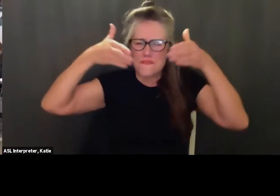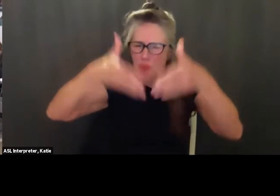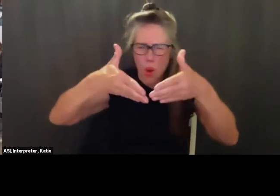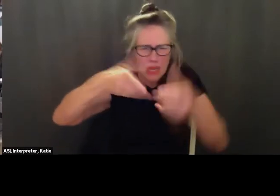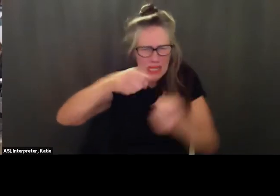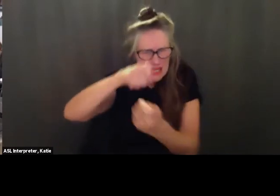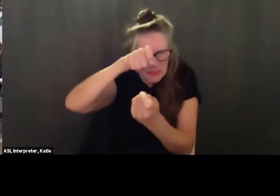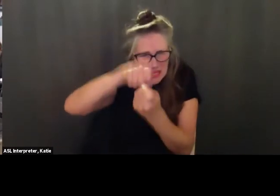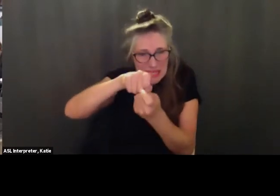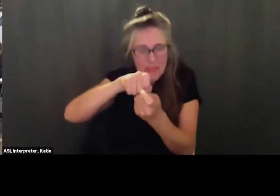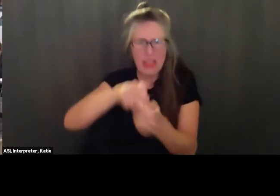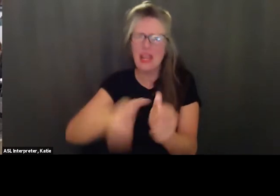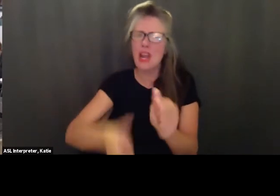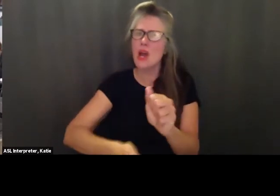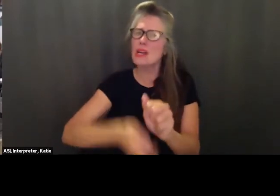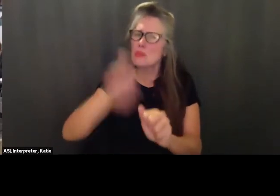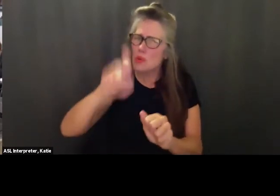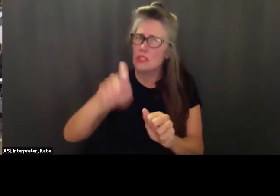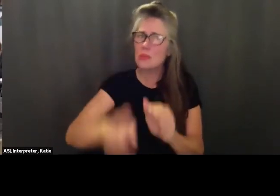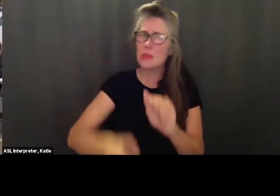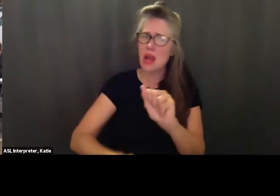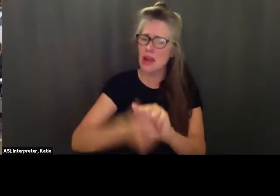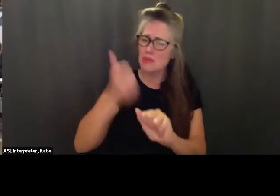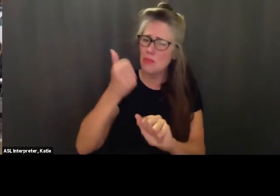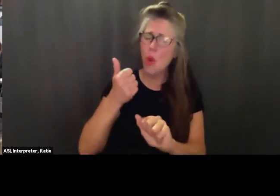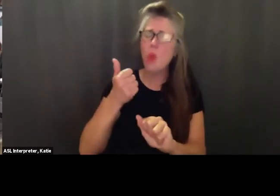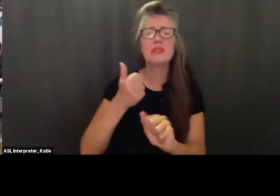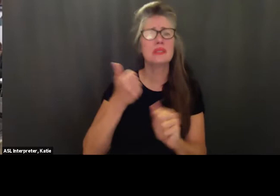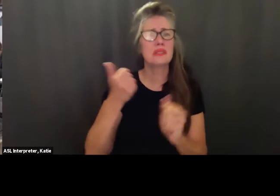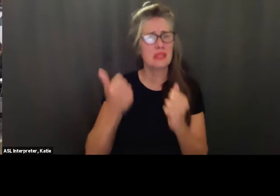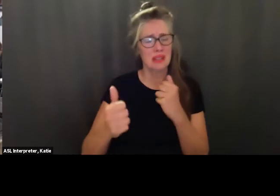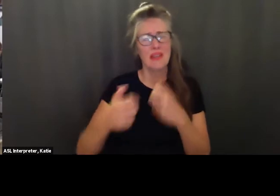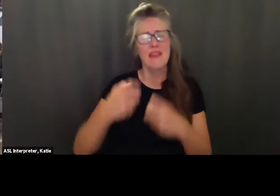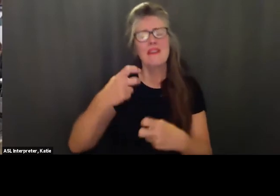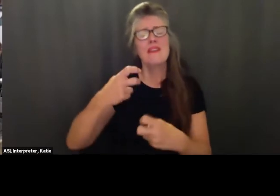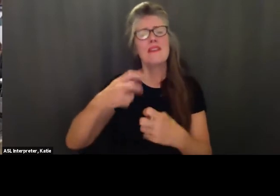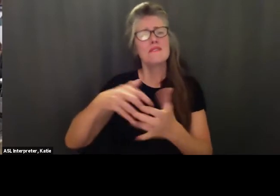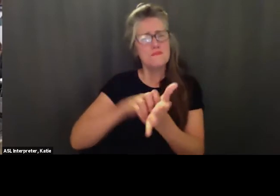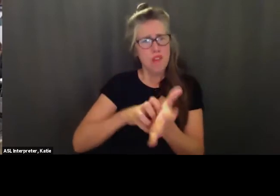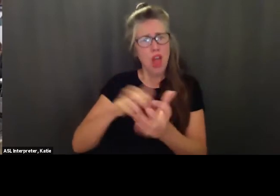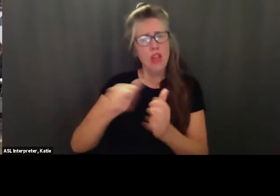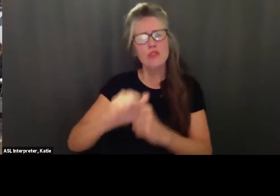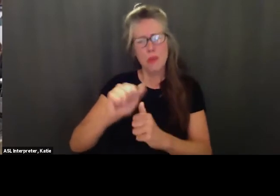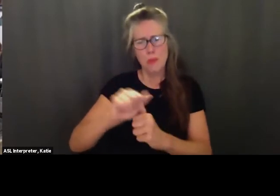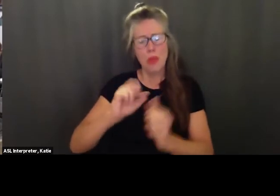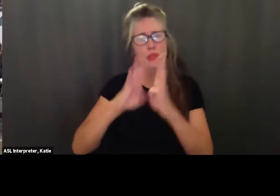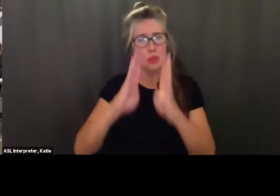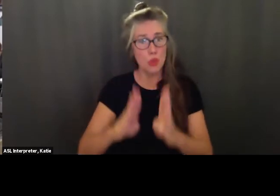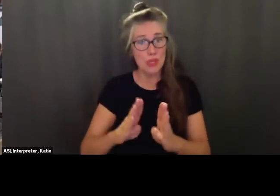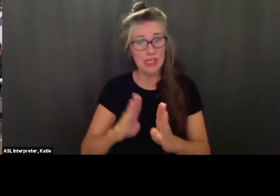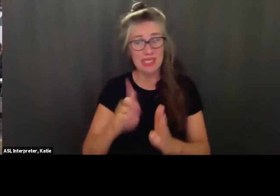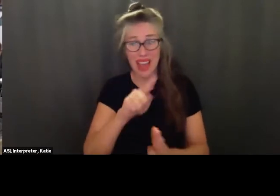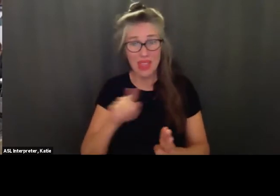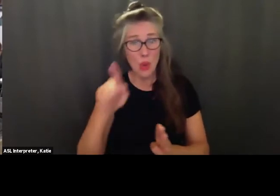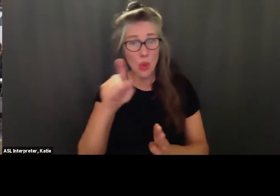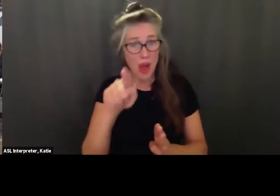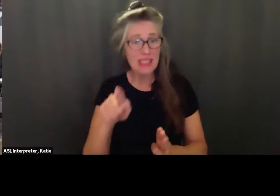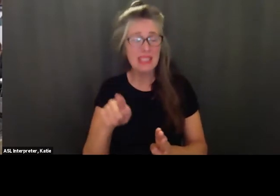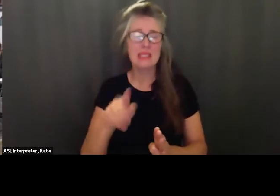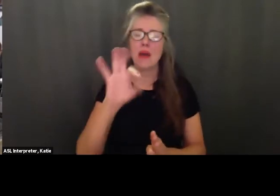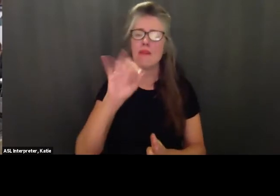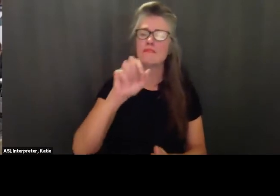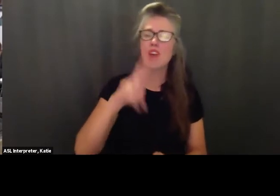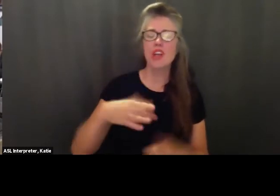supposed to be on our most vulnerable students, in particular, the ones who generate these funds, be our foster youth,